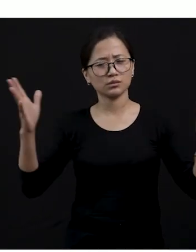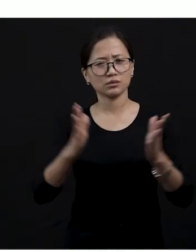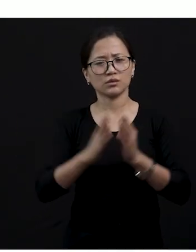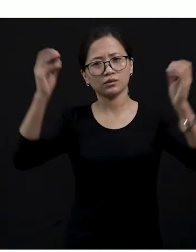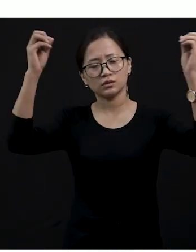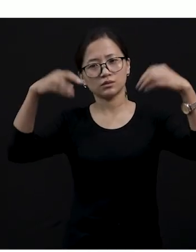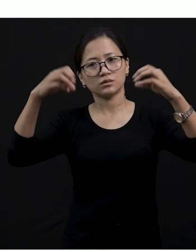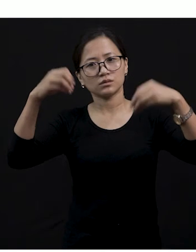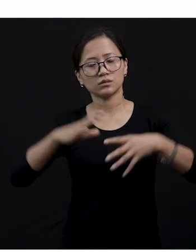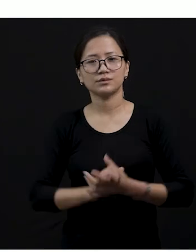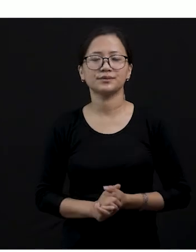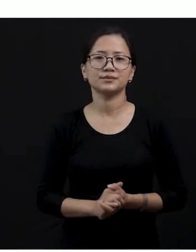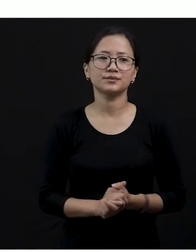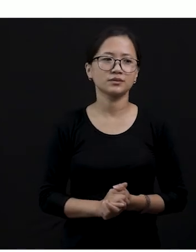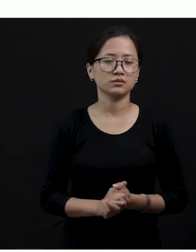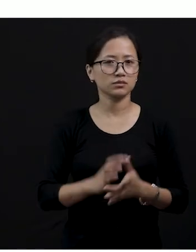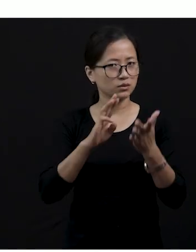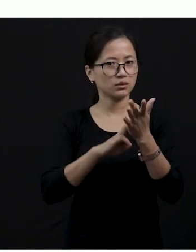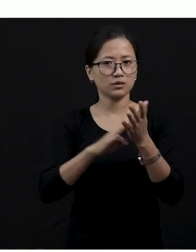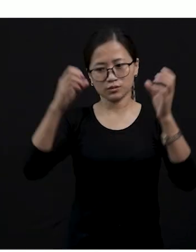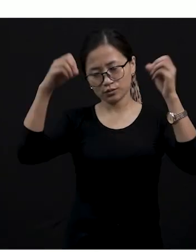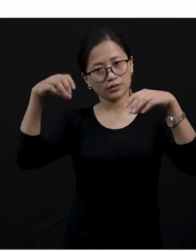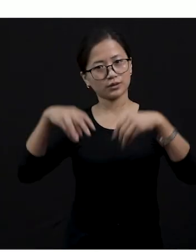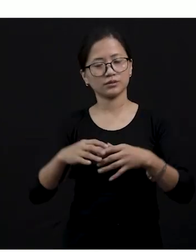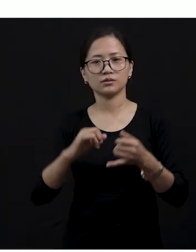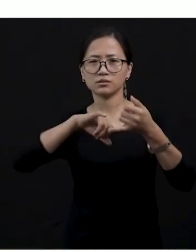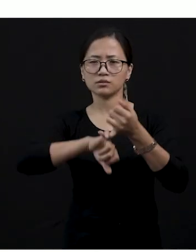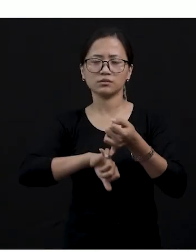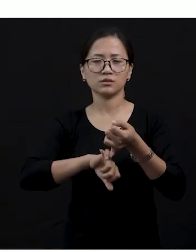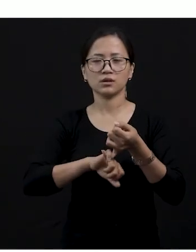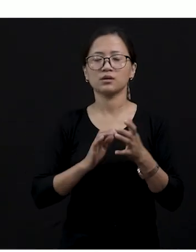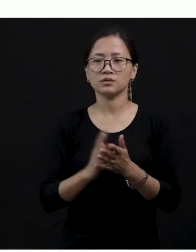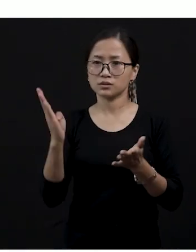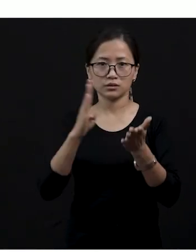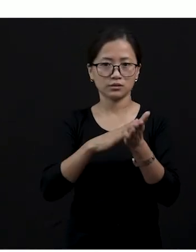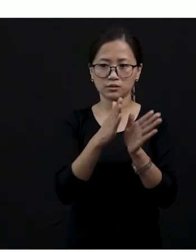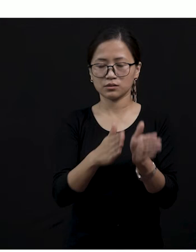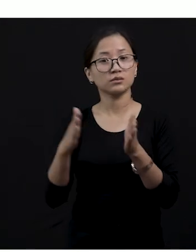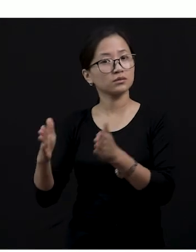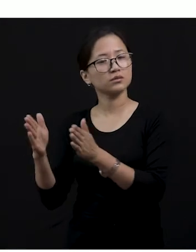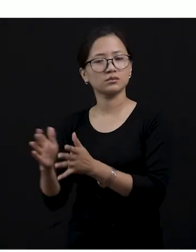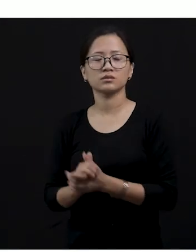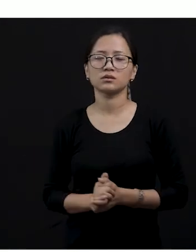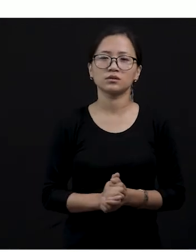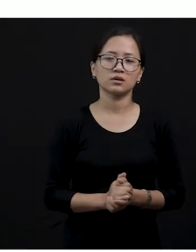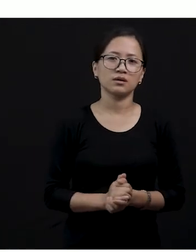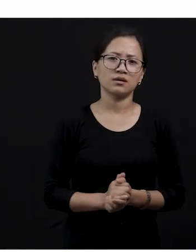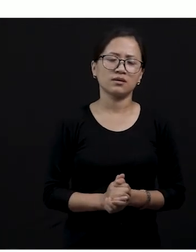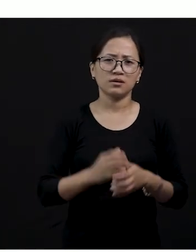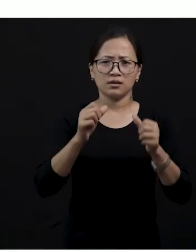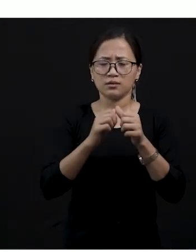rain? Now this is the monsoon season. Monsoon means the rainy season. So we hear that in monsoon season